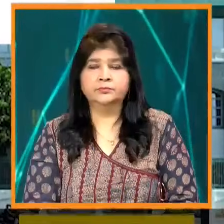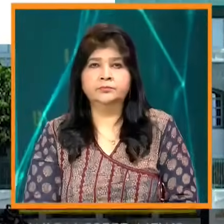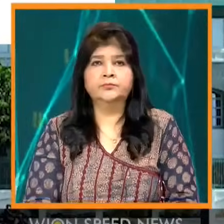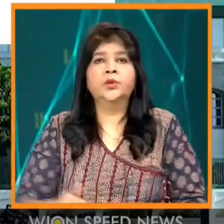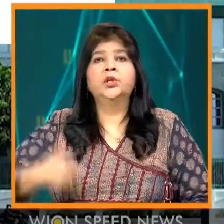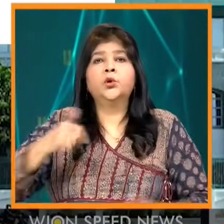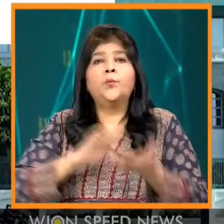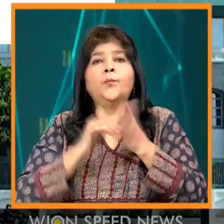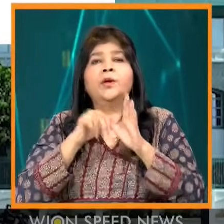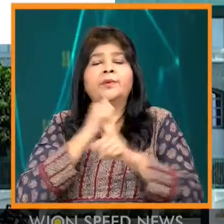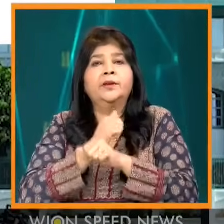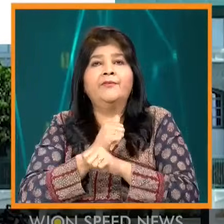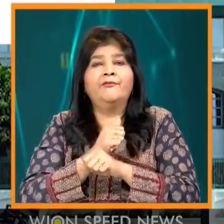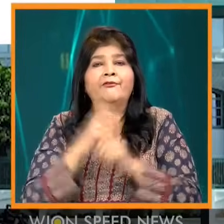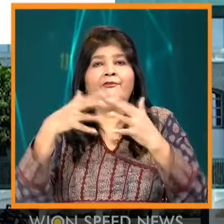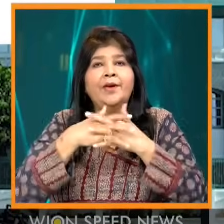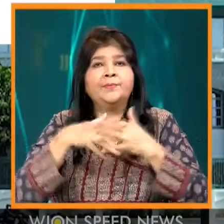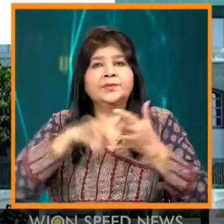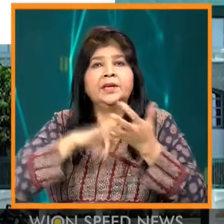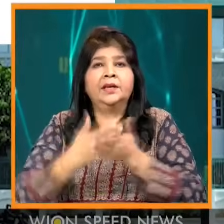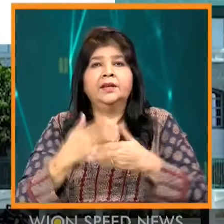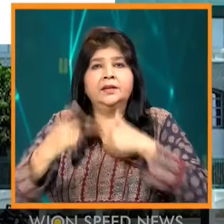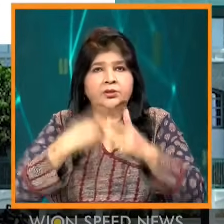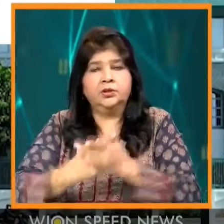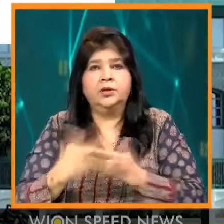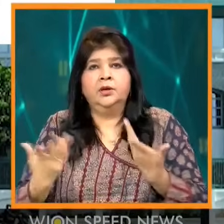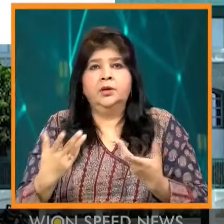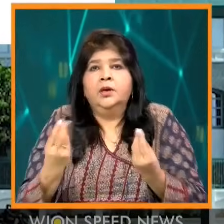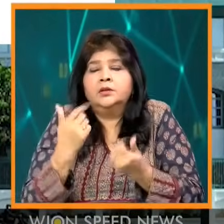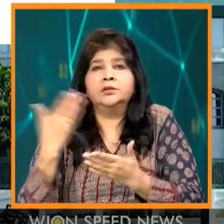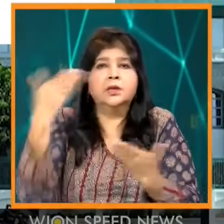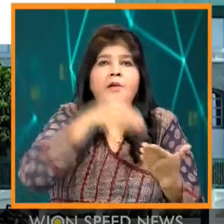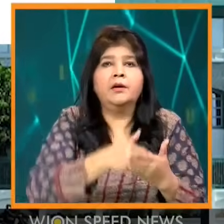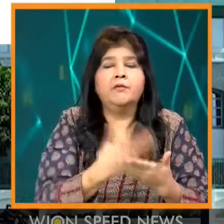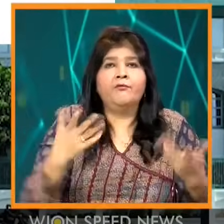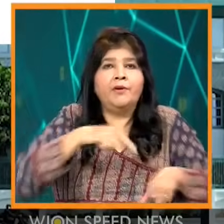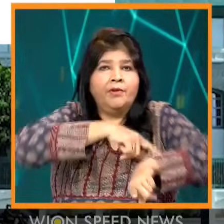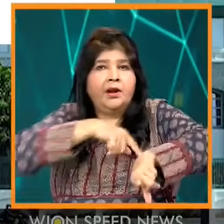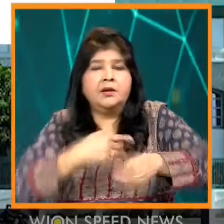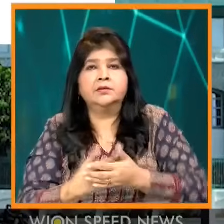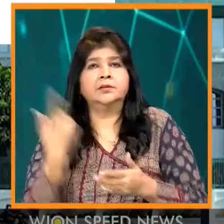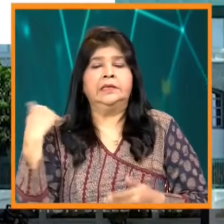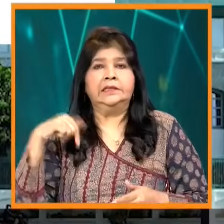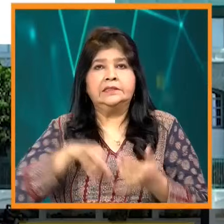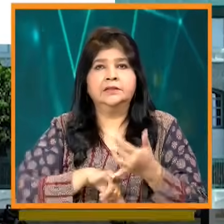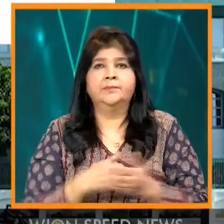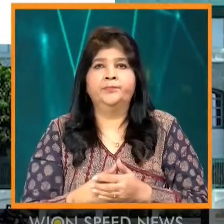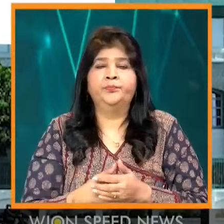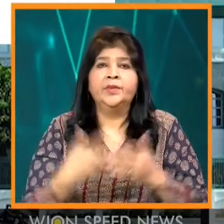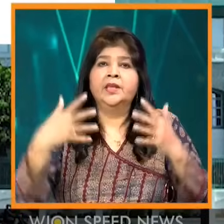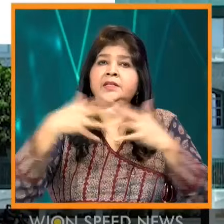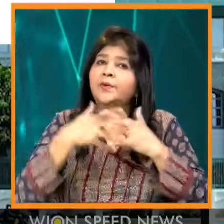The top Maldivian government websites have been restored after they went inaccessible for several hours on Saturday. Now,